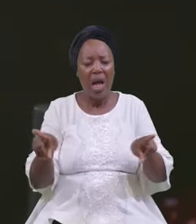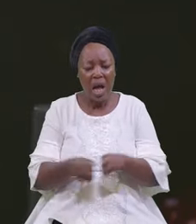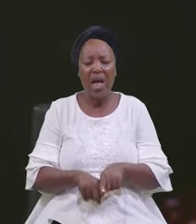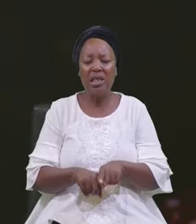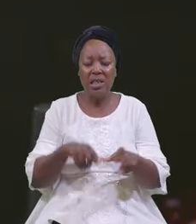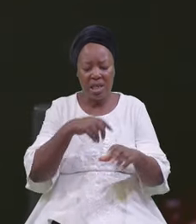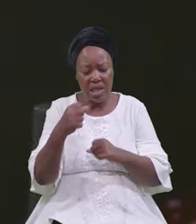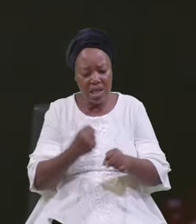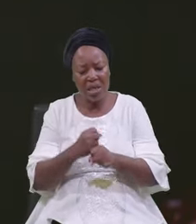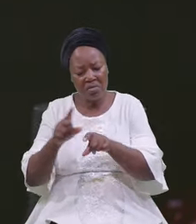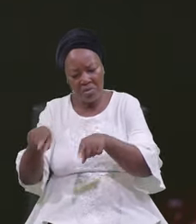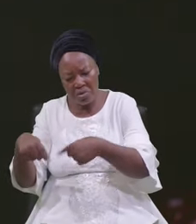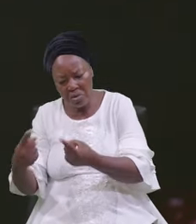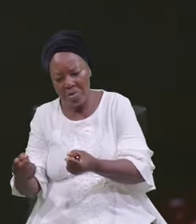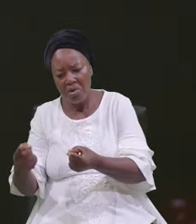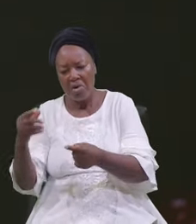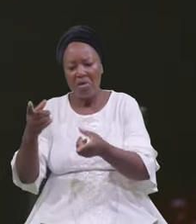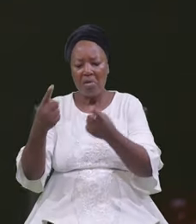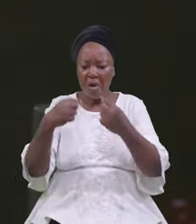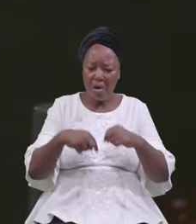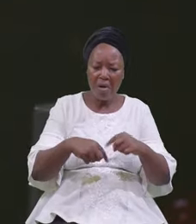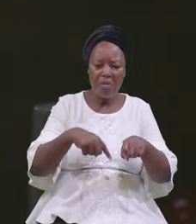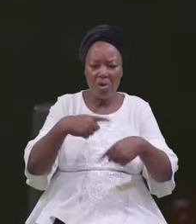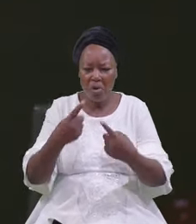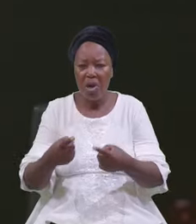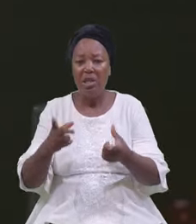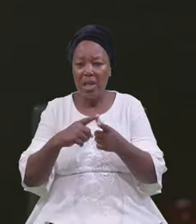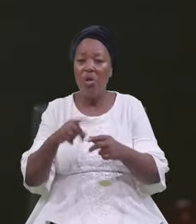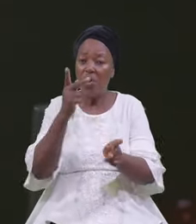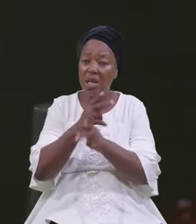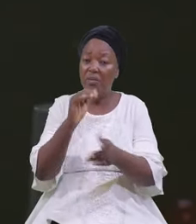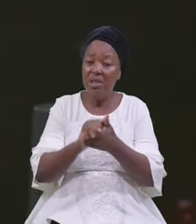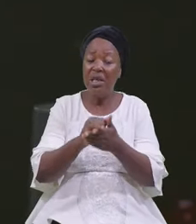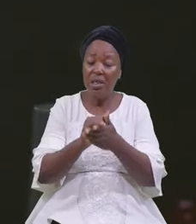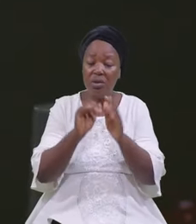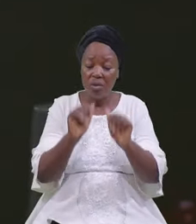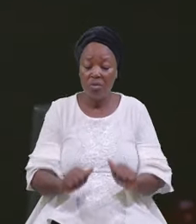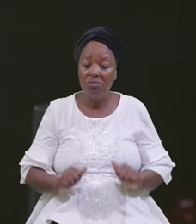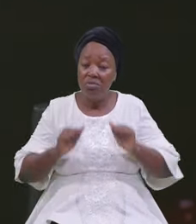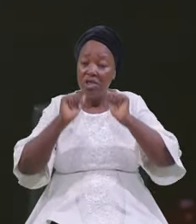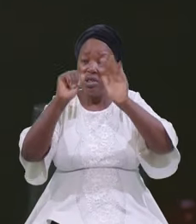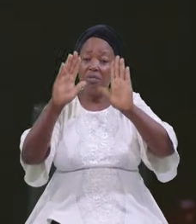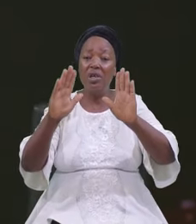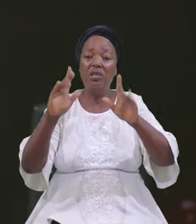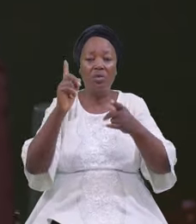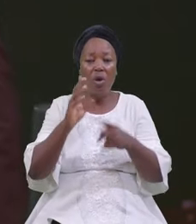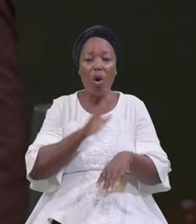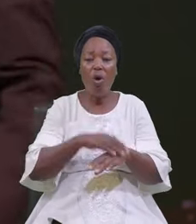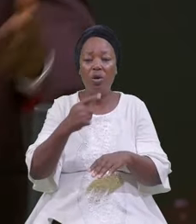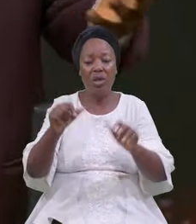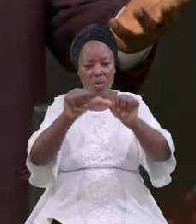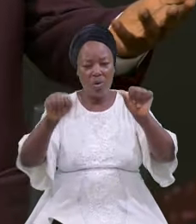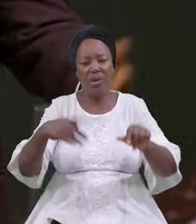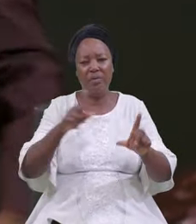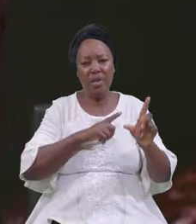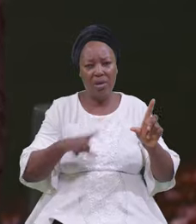and roll out, you keep that commitment, consecration, you keep that on the altar of the Lord.